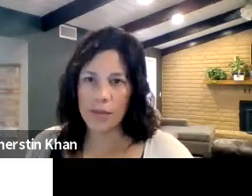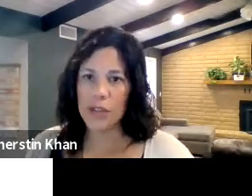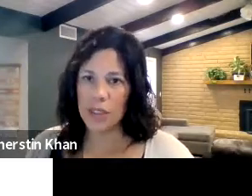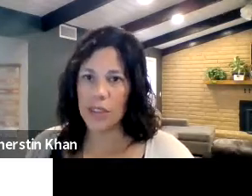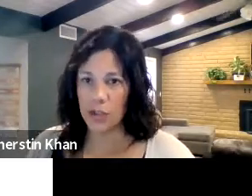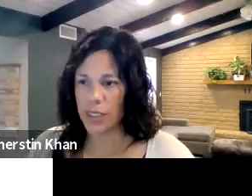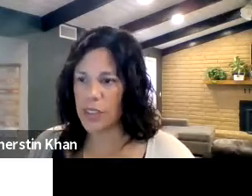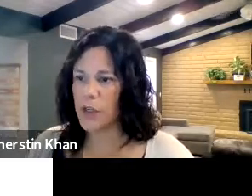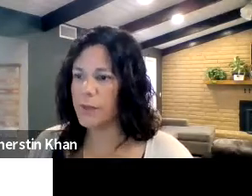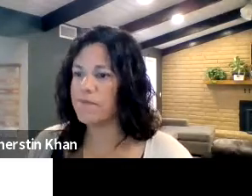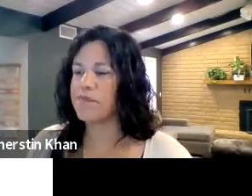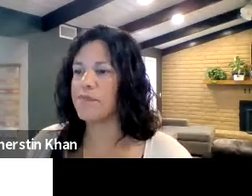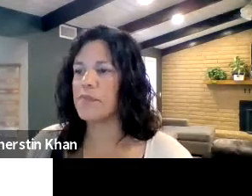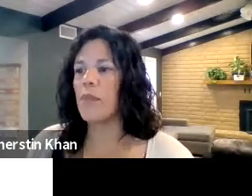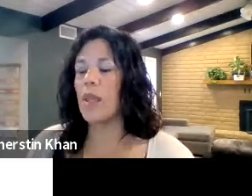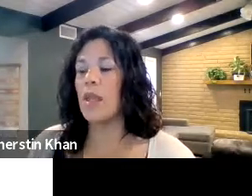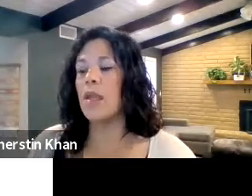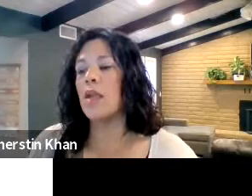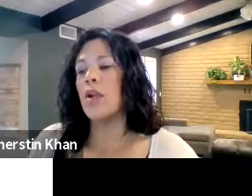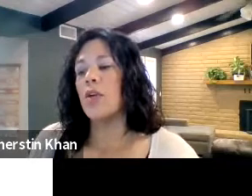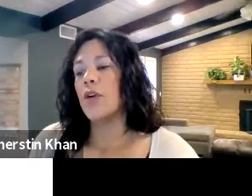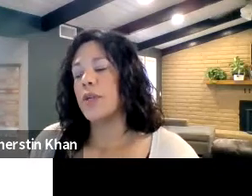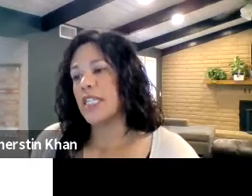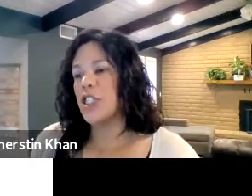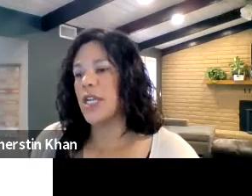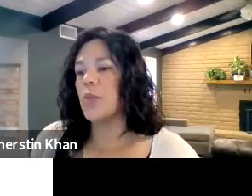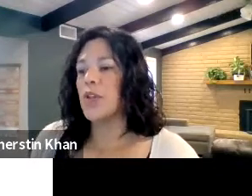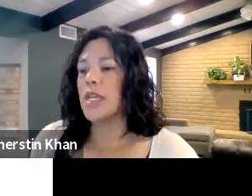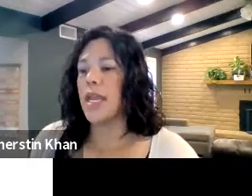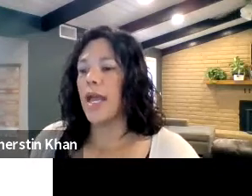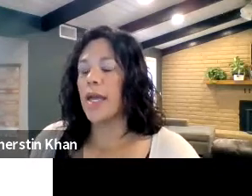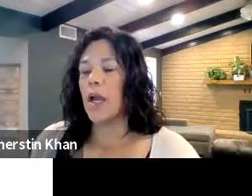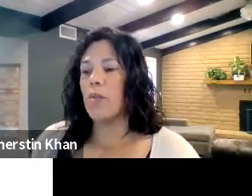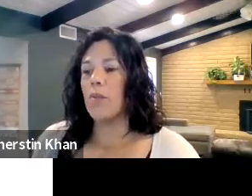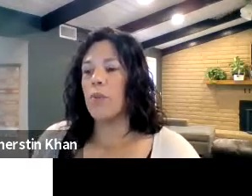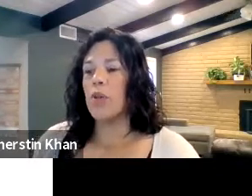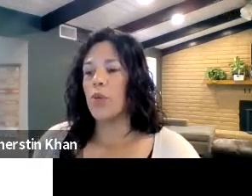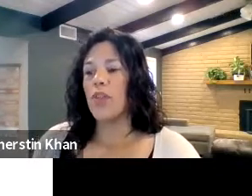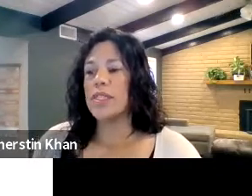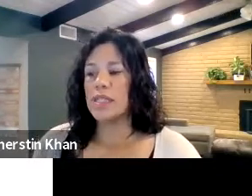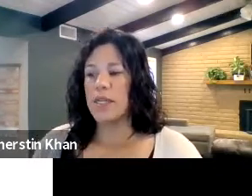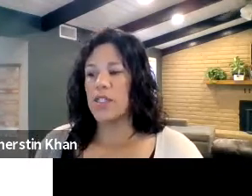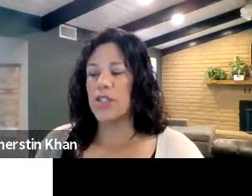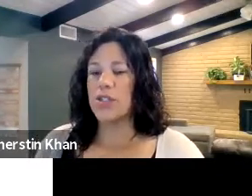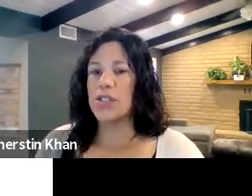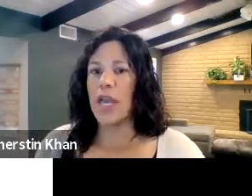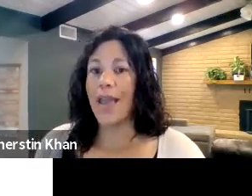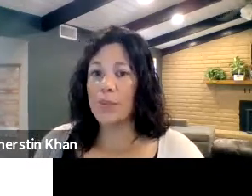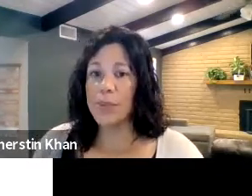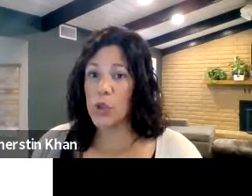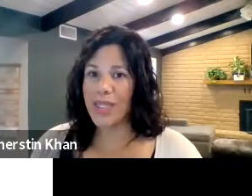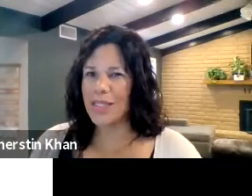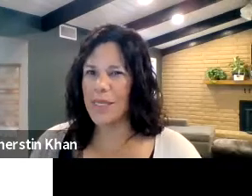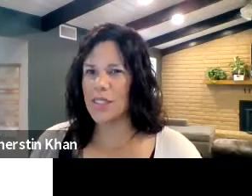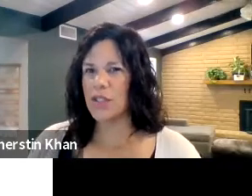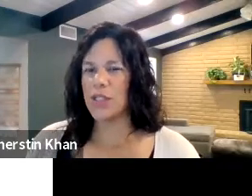the amount of students who transfer. For retention, we're looking at both within semesters